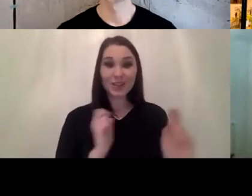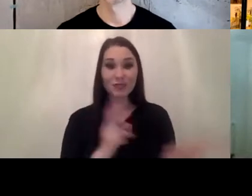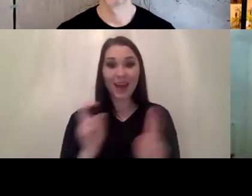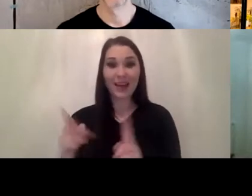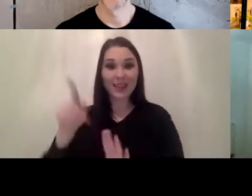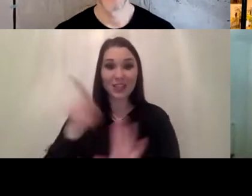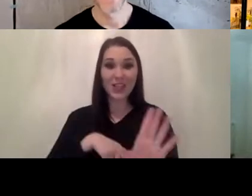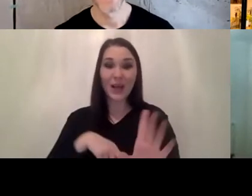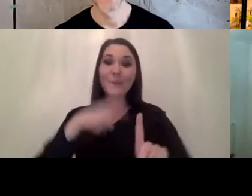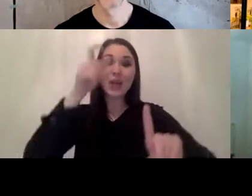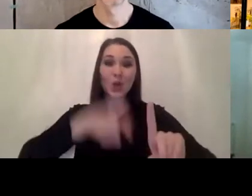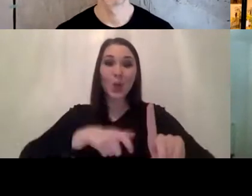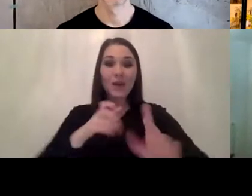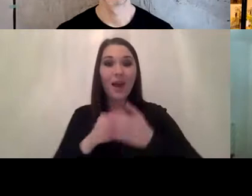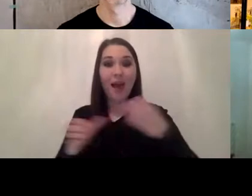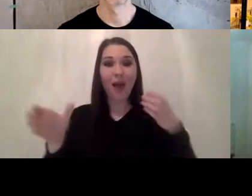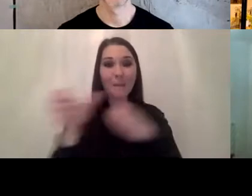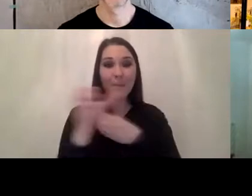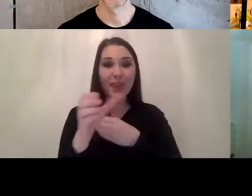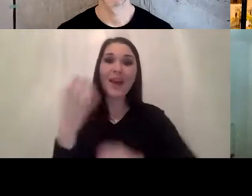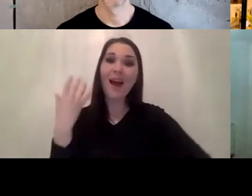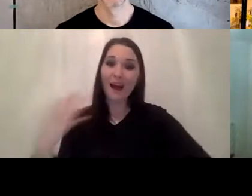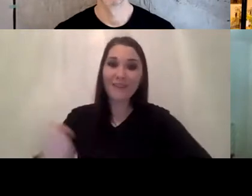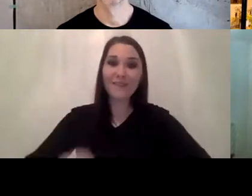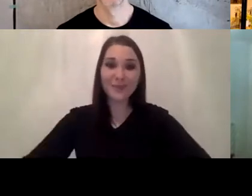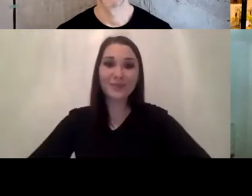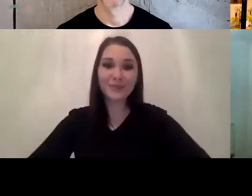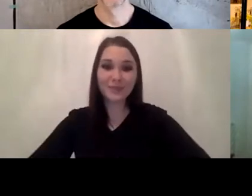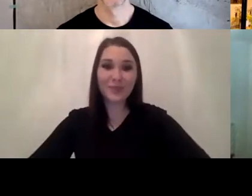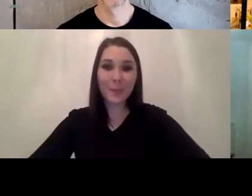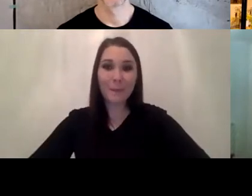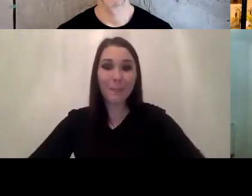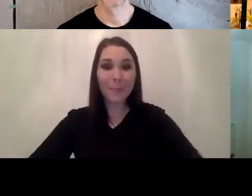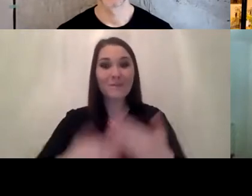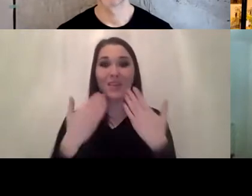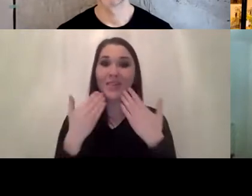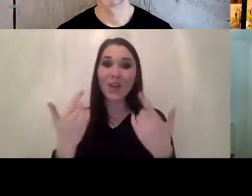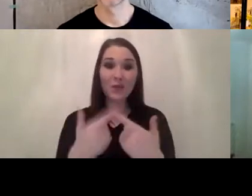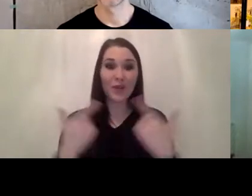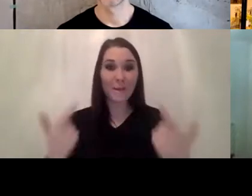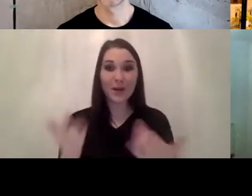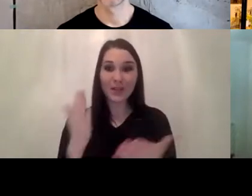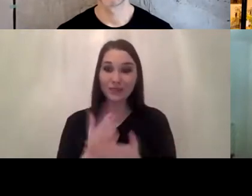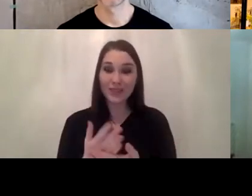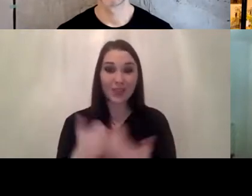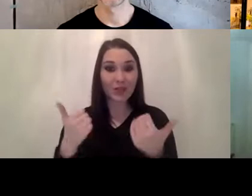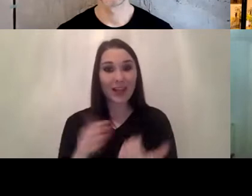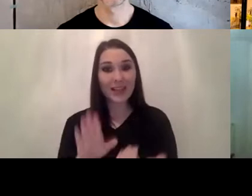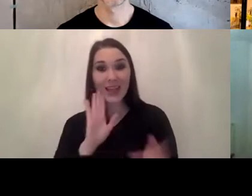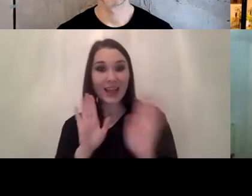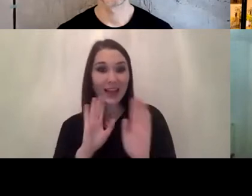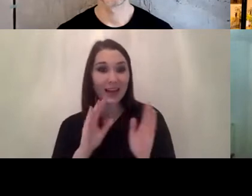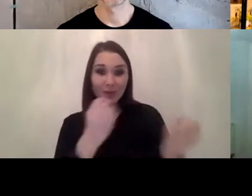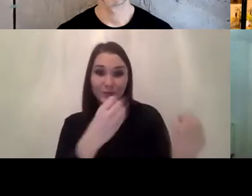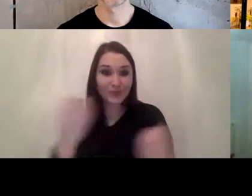an empathy. That's our conclusion. Thank you very much. It's really great to hear from you, from all of